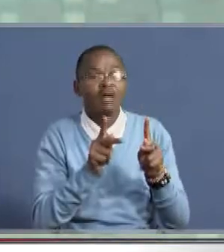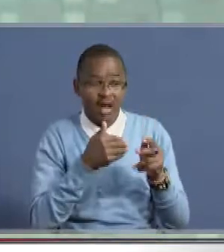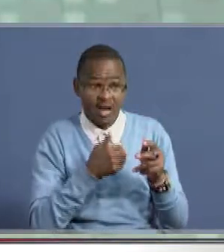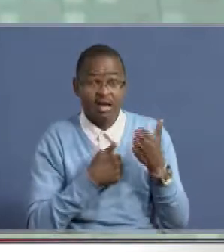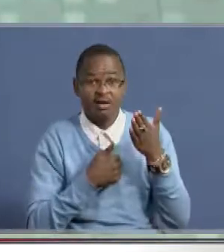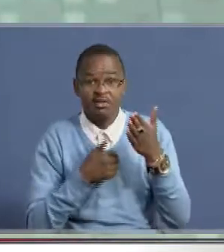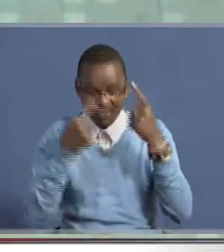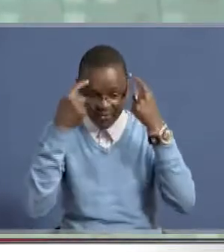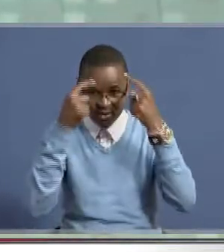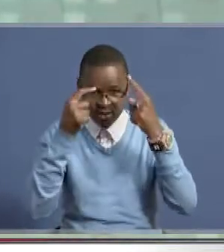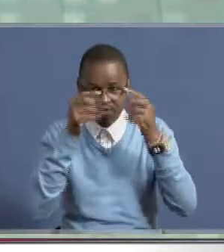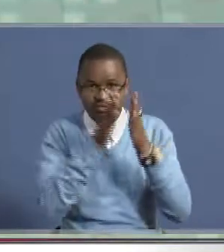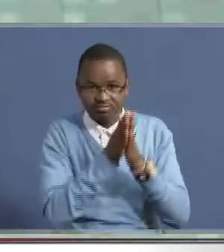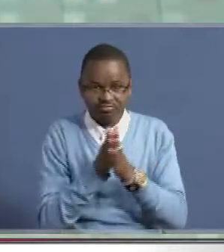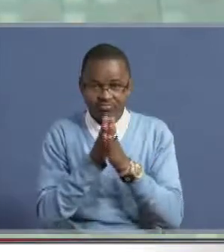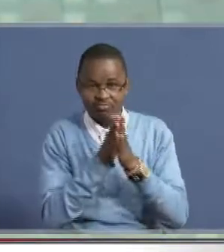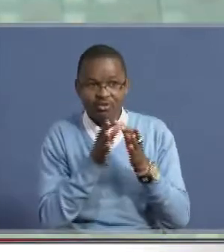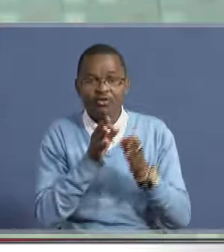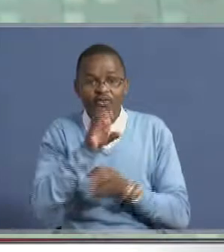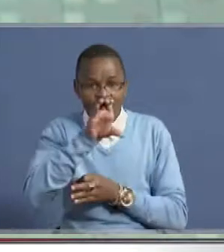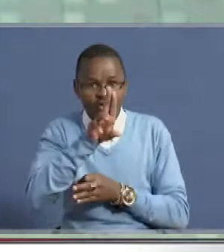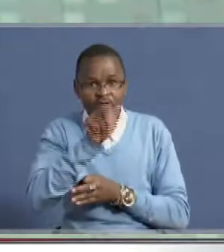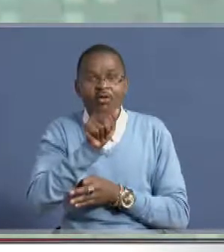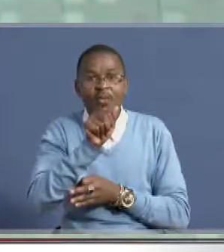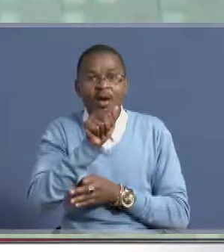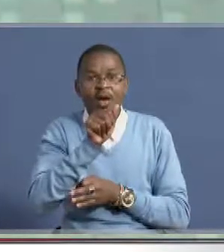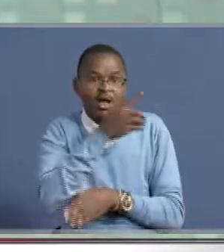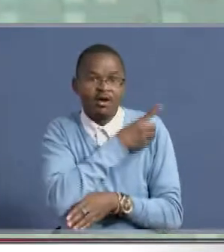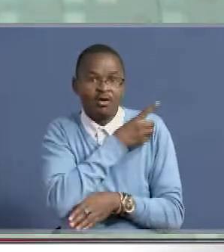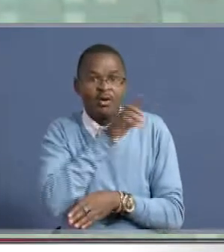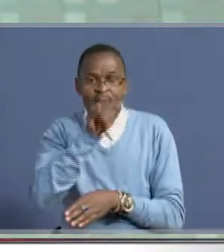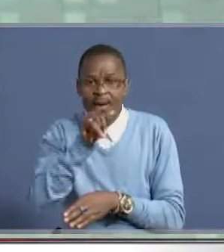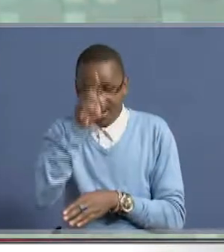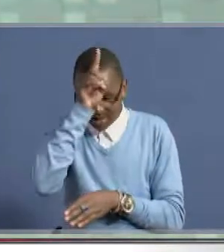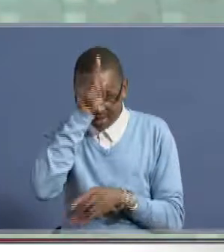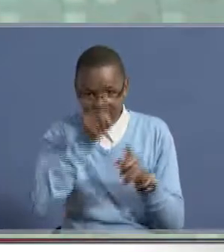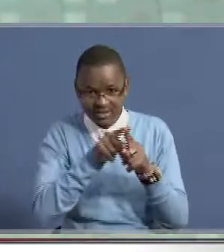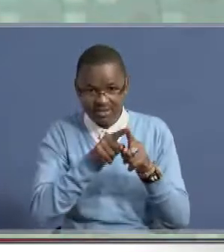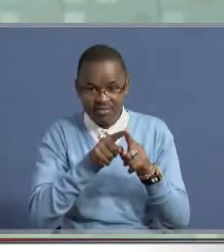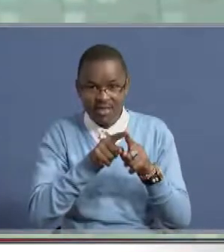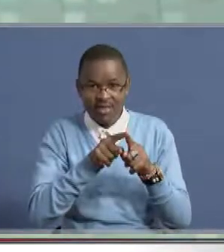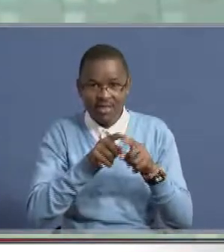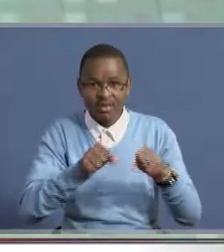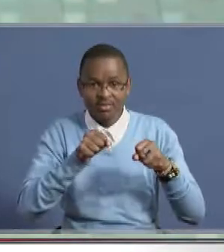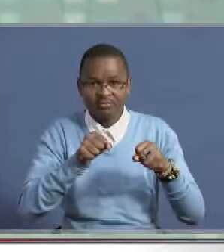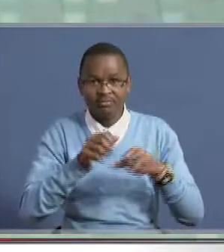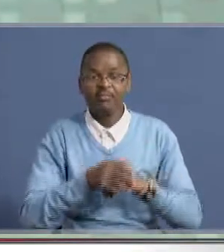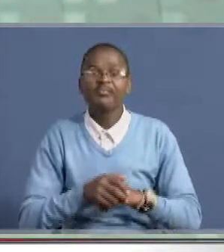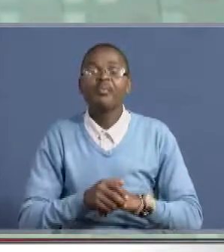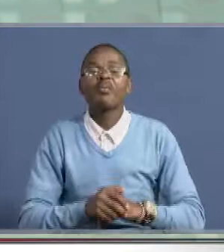us this success story of the Cuban medics, told by locals and their new bosses in equal